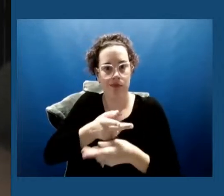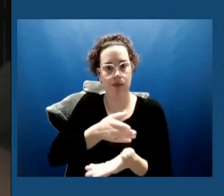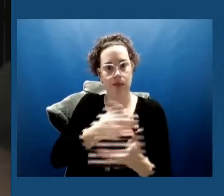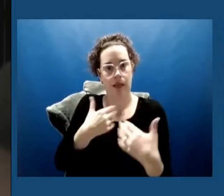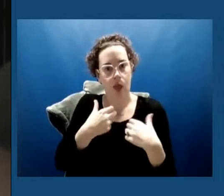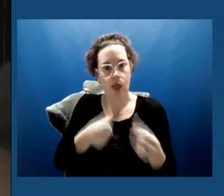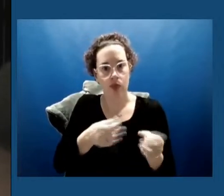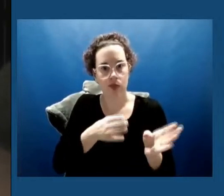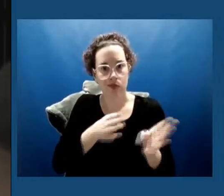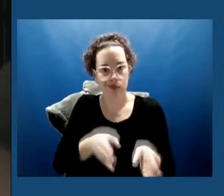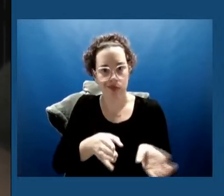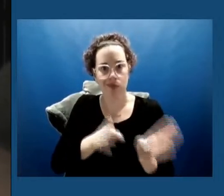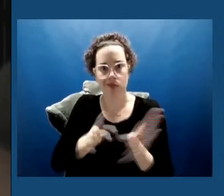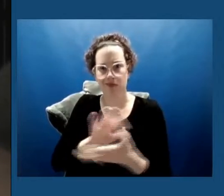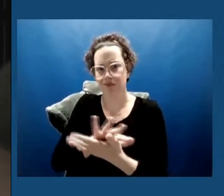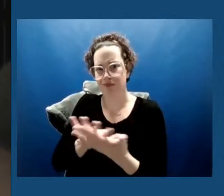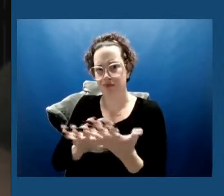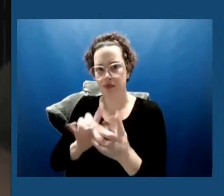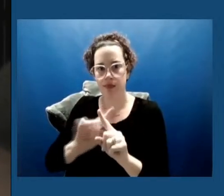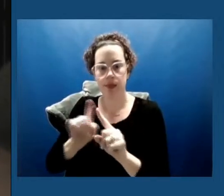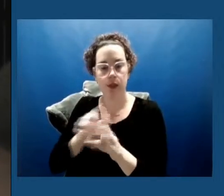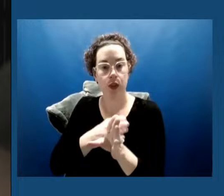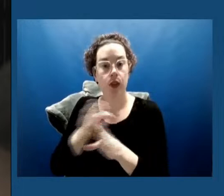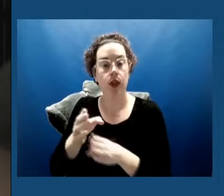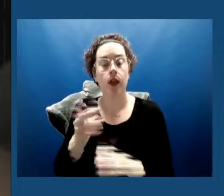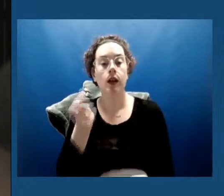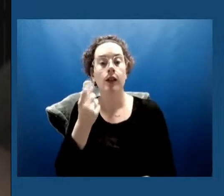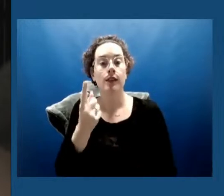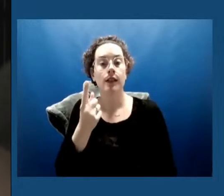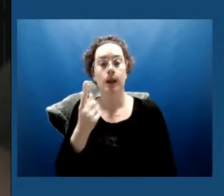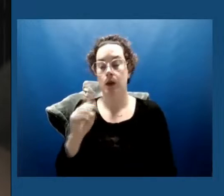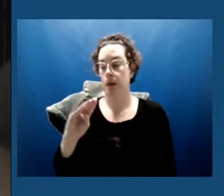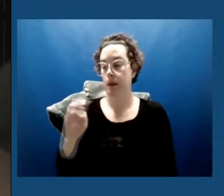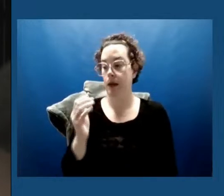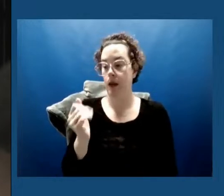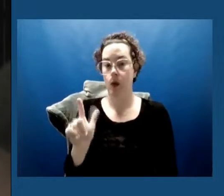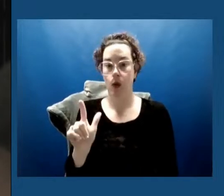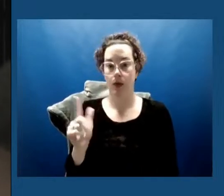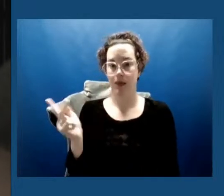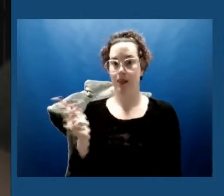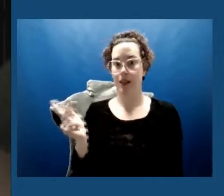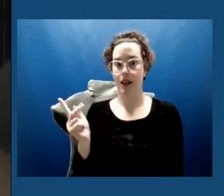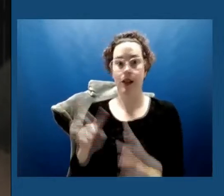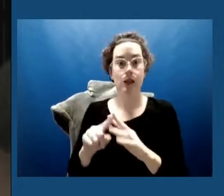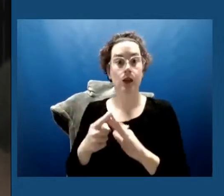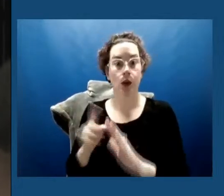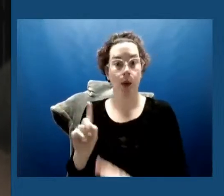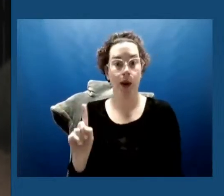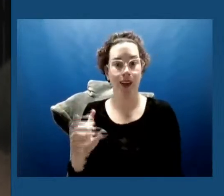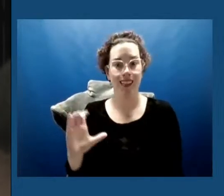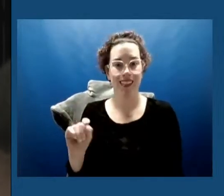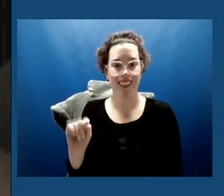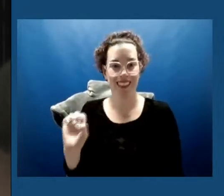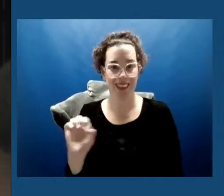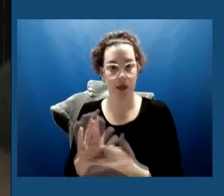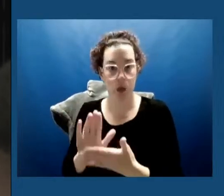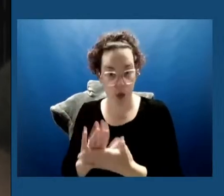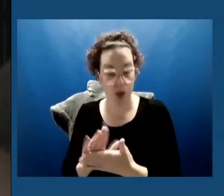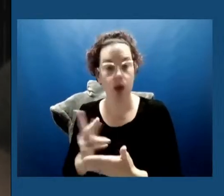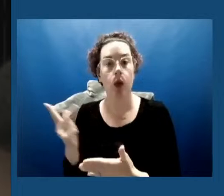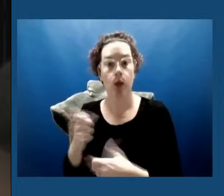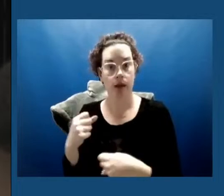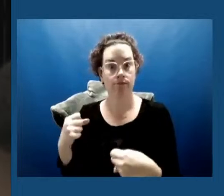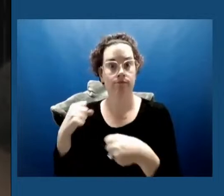thing. Both Michael Mulgrew and I started in CTE schools. We fought to keep